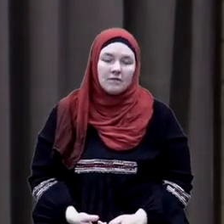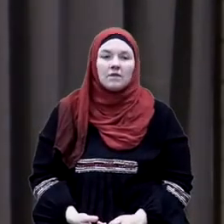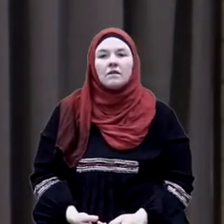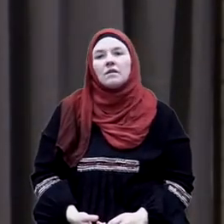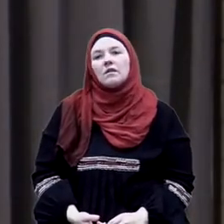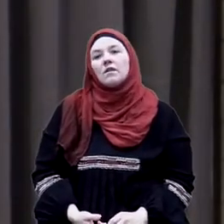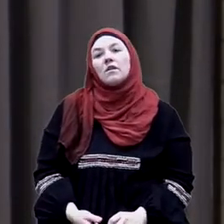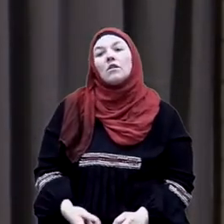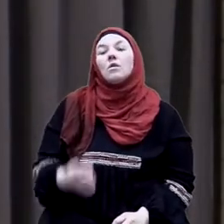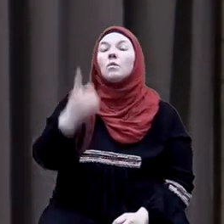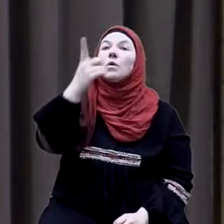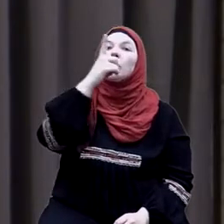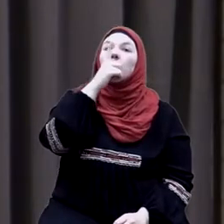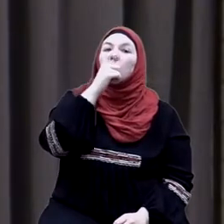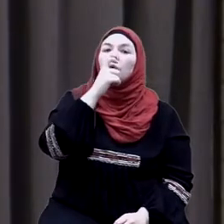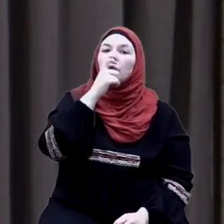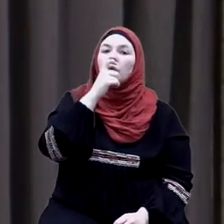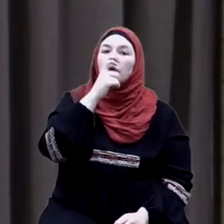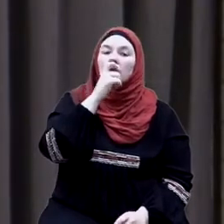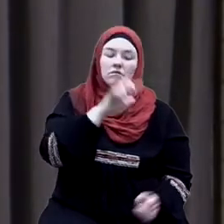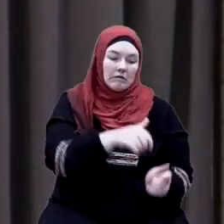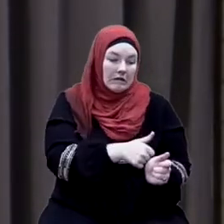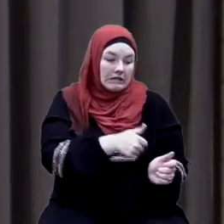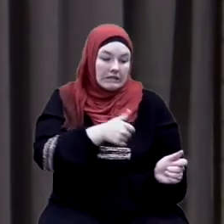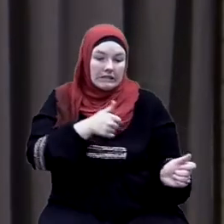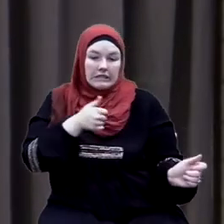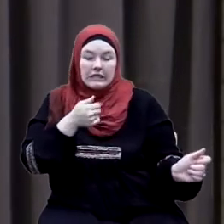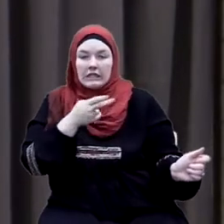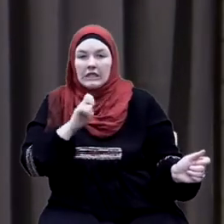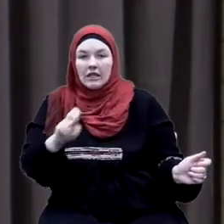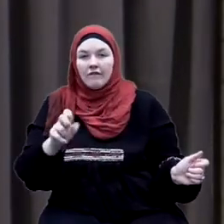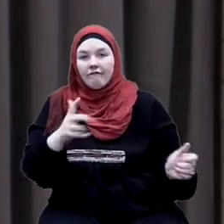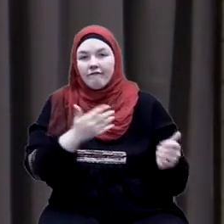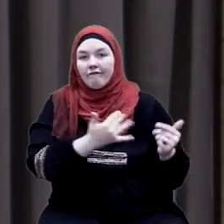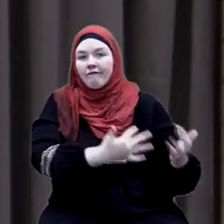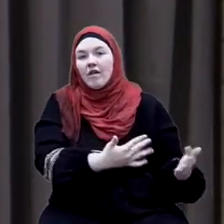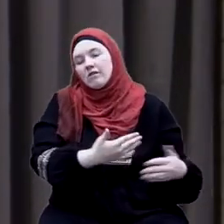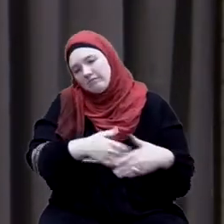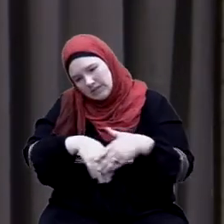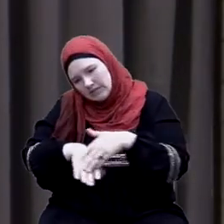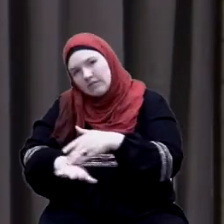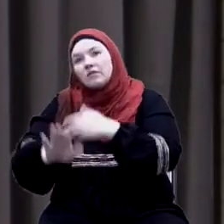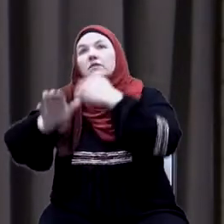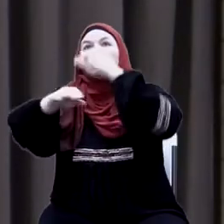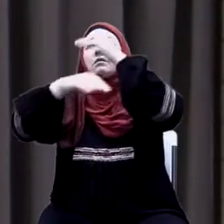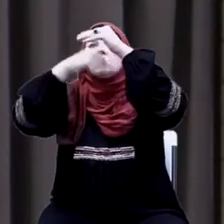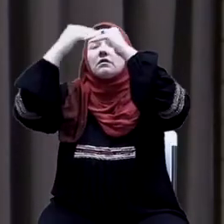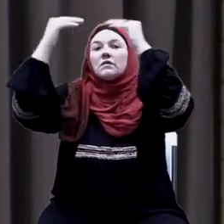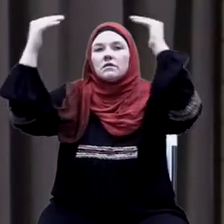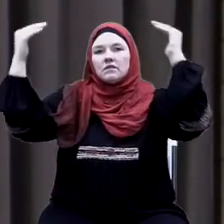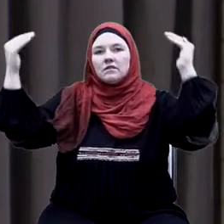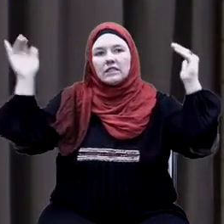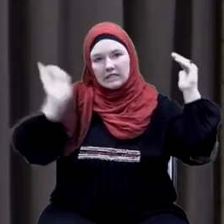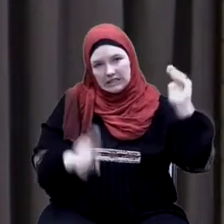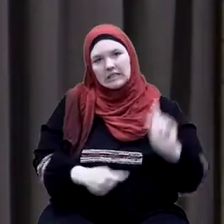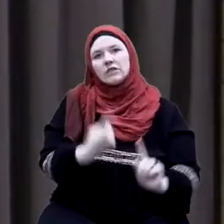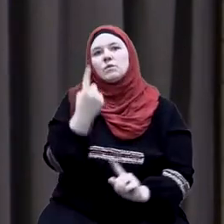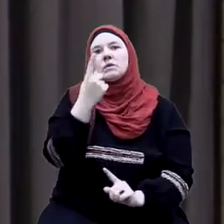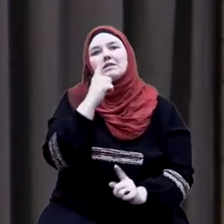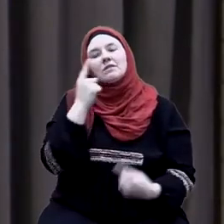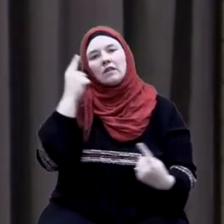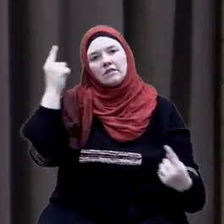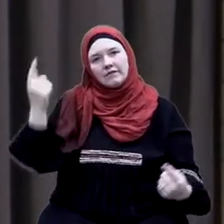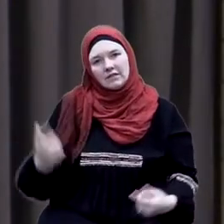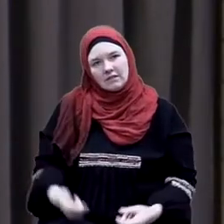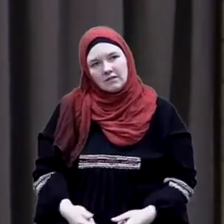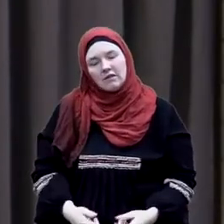is pushed away from hellfire and is given entry into paradise, he is the successful